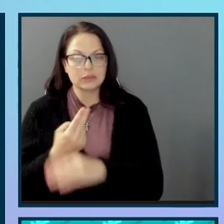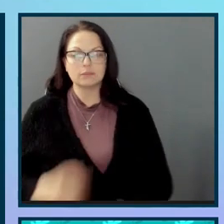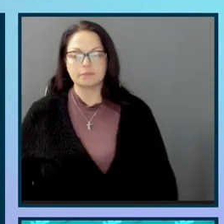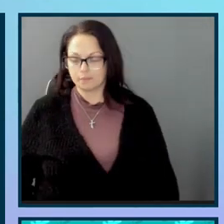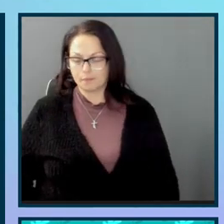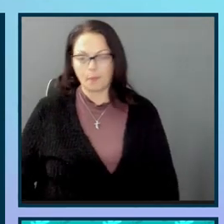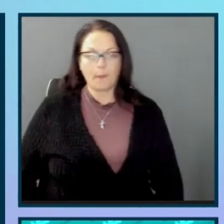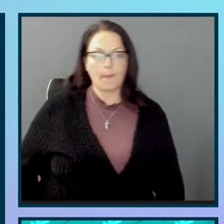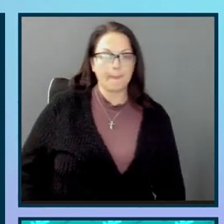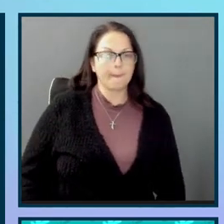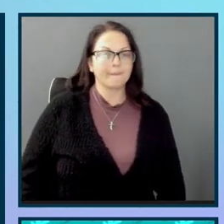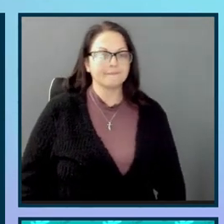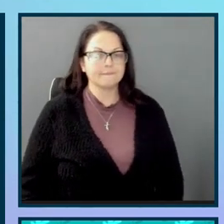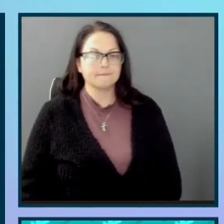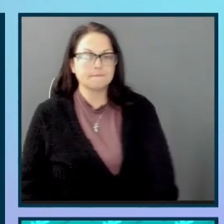So